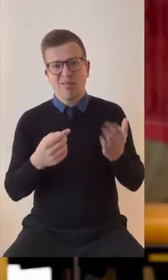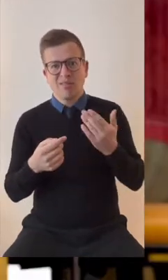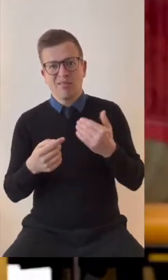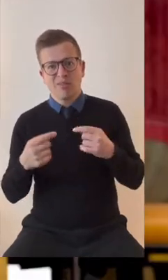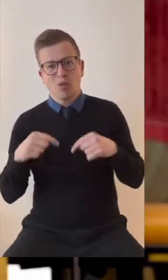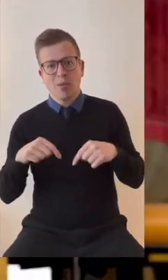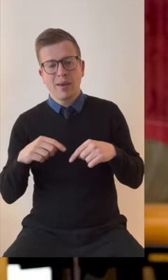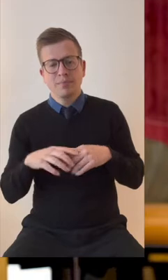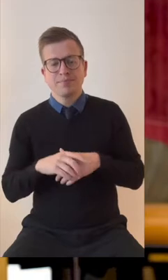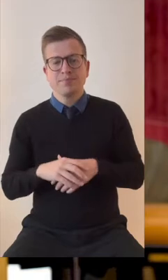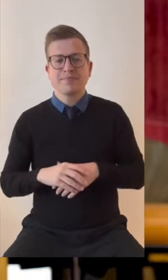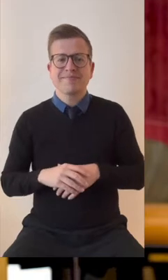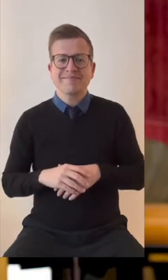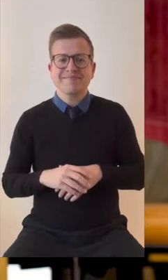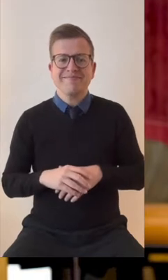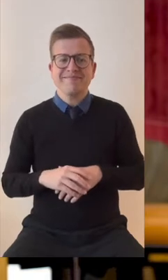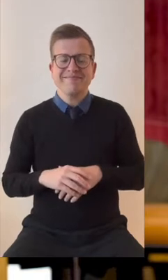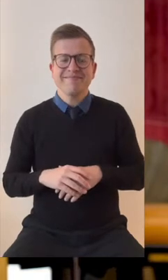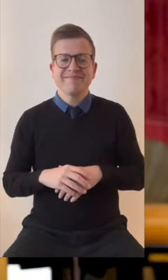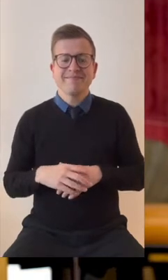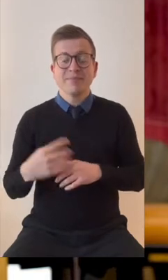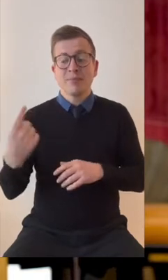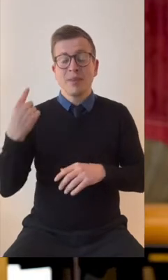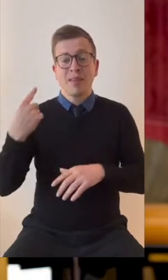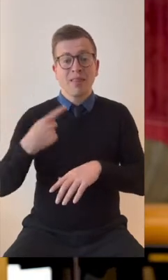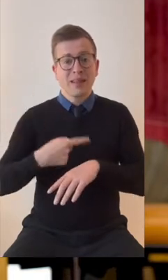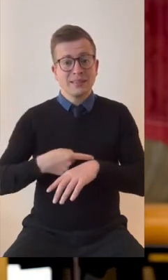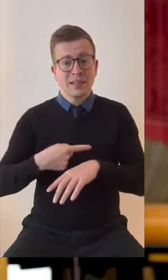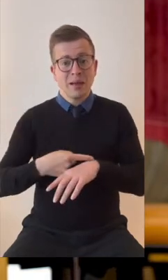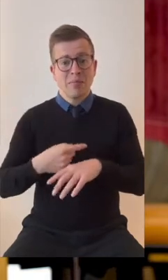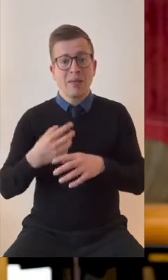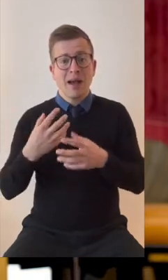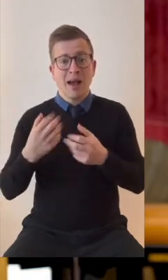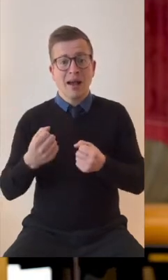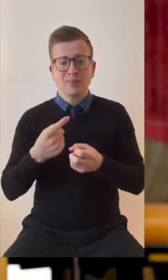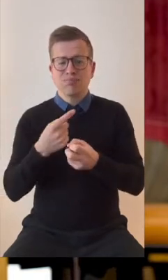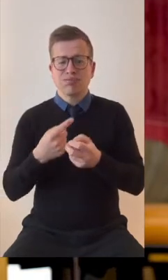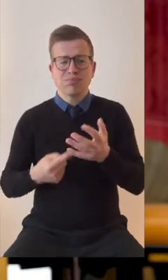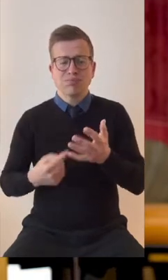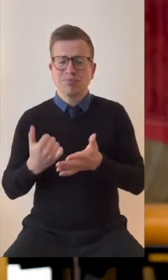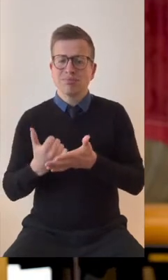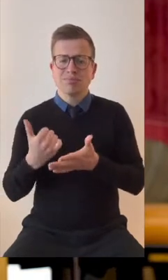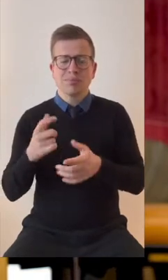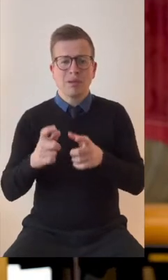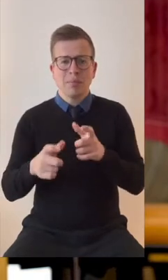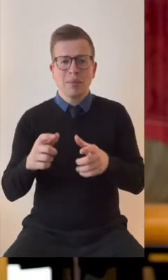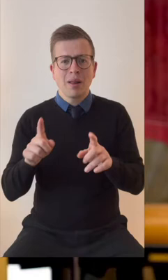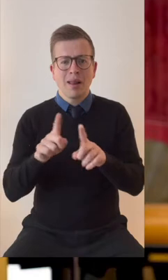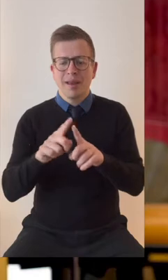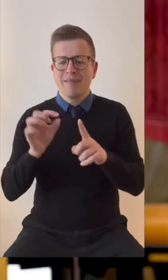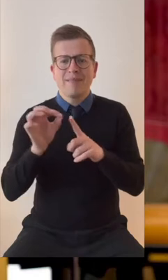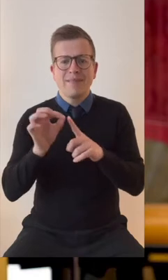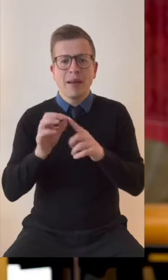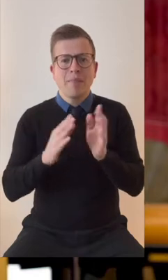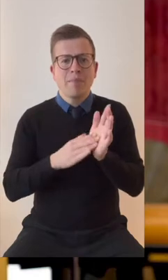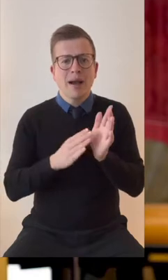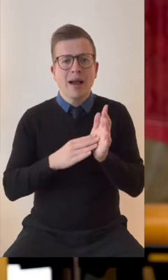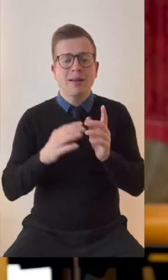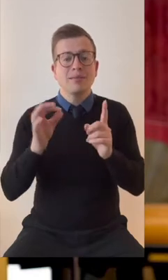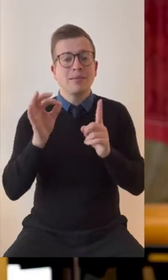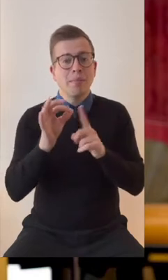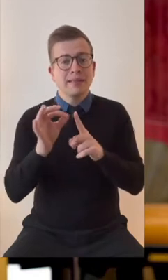said, "Yeah, go, come here." And at the time, there was Philip McCann was there,